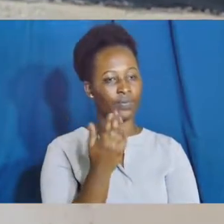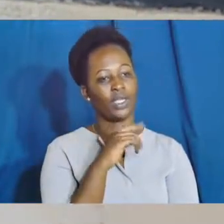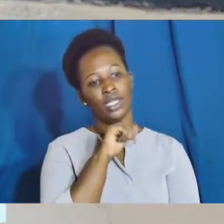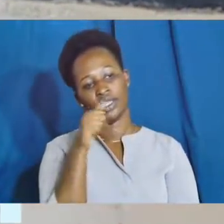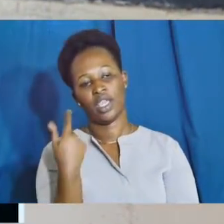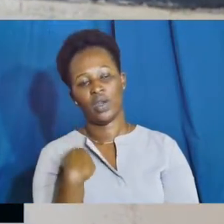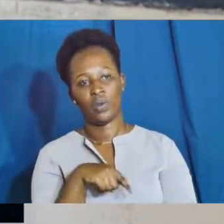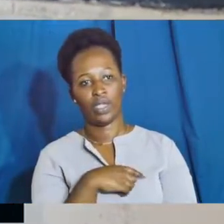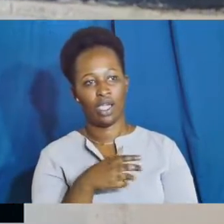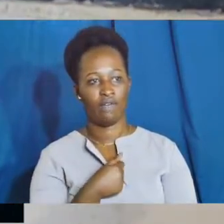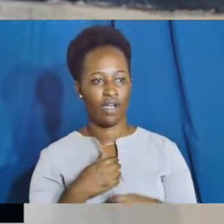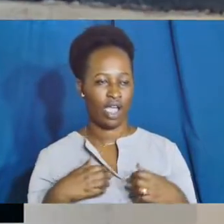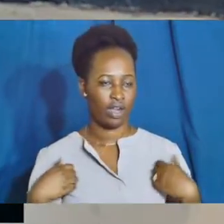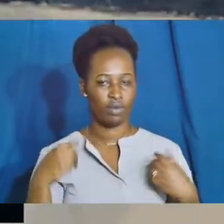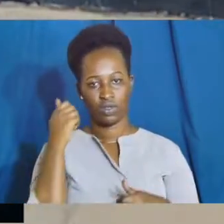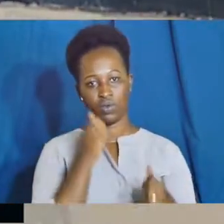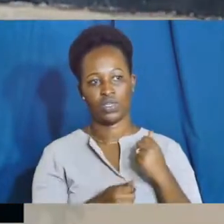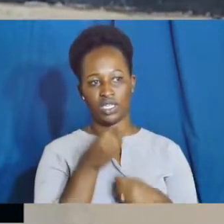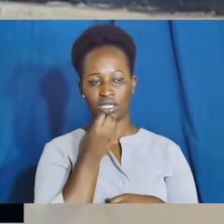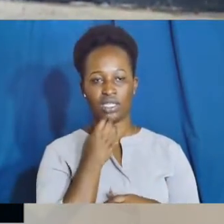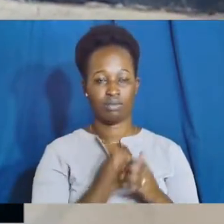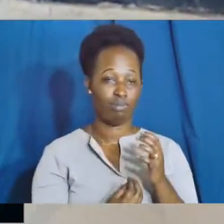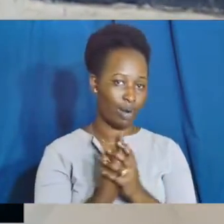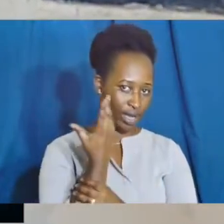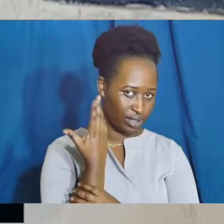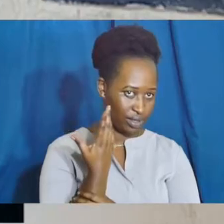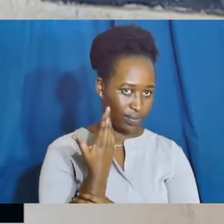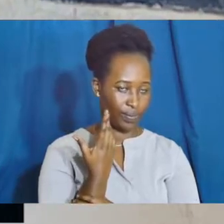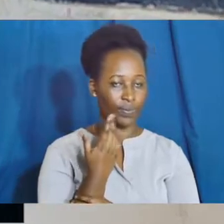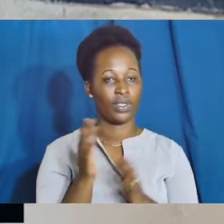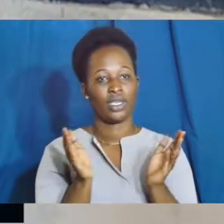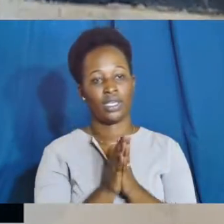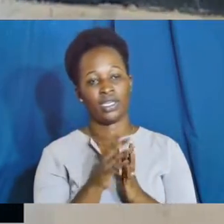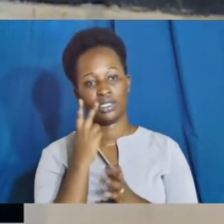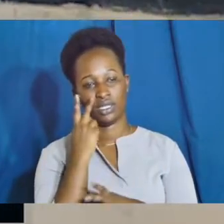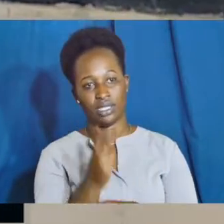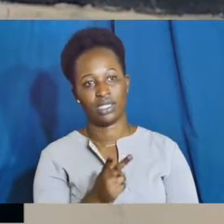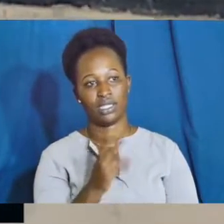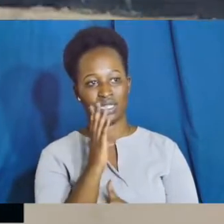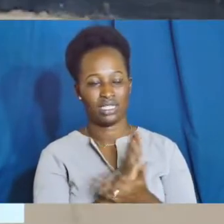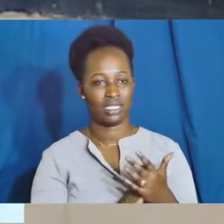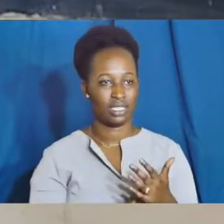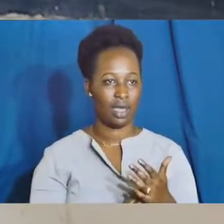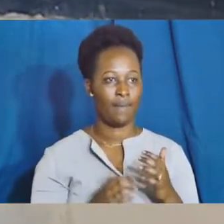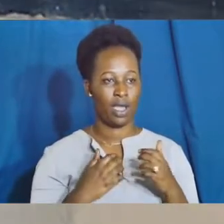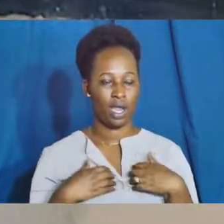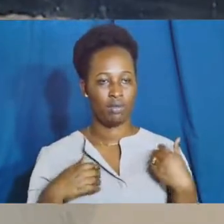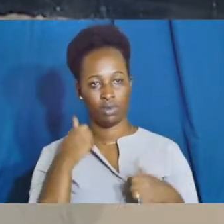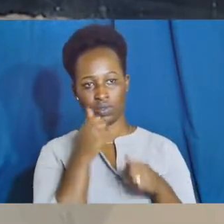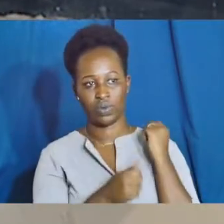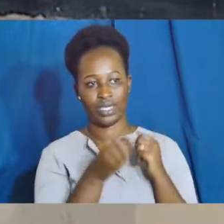have animals which eat plants. We also see that there are some animals which